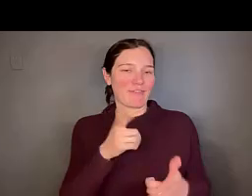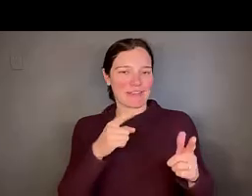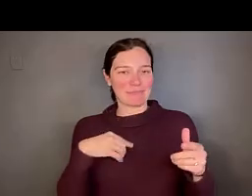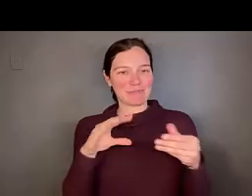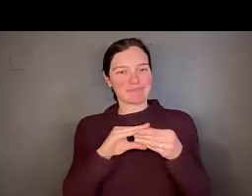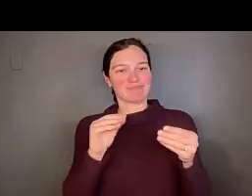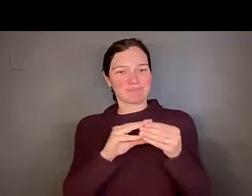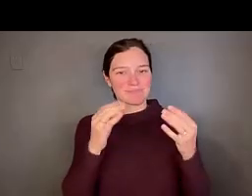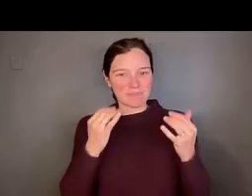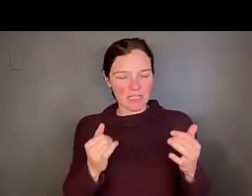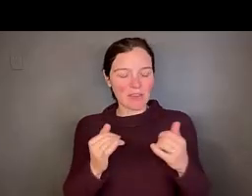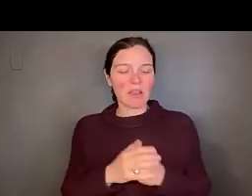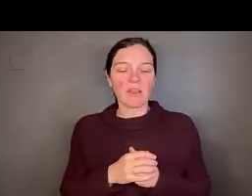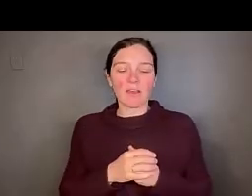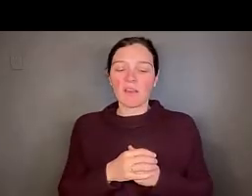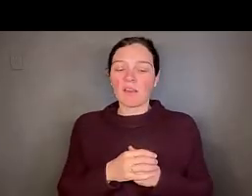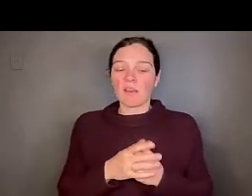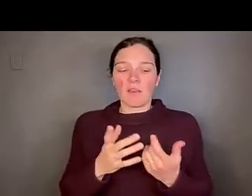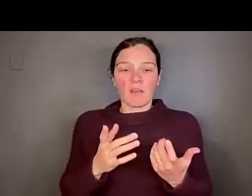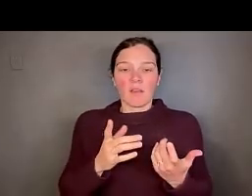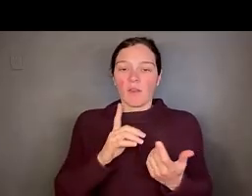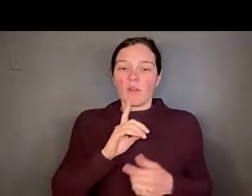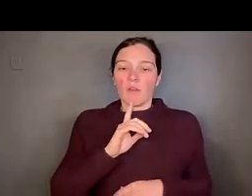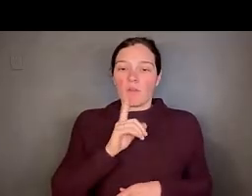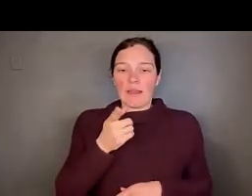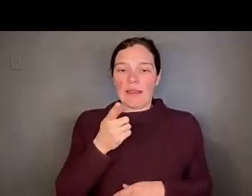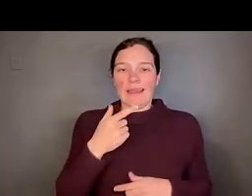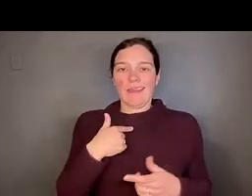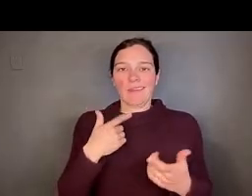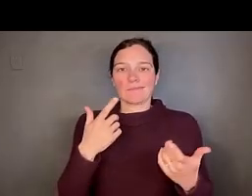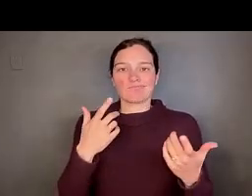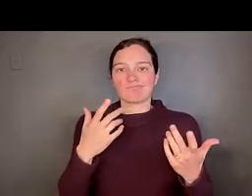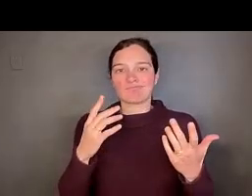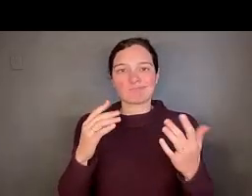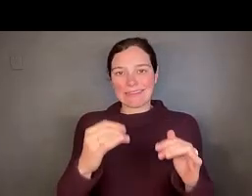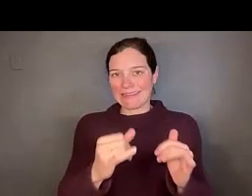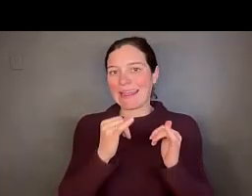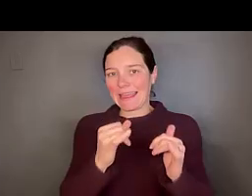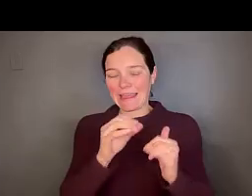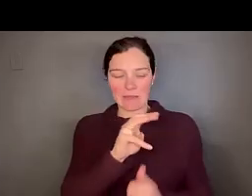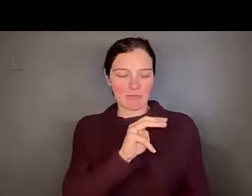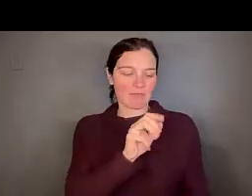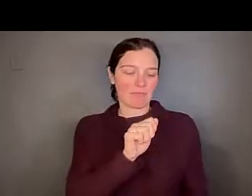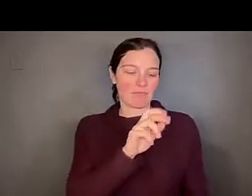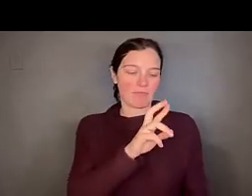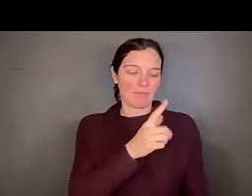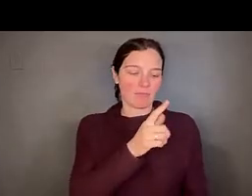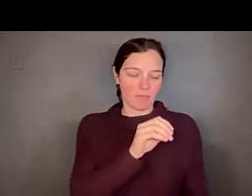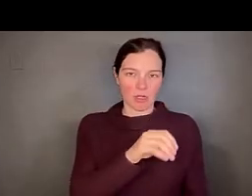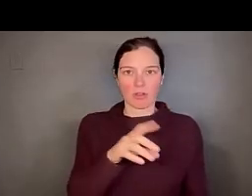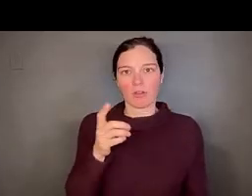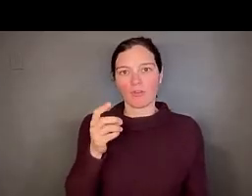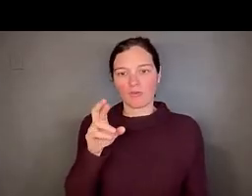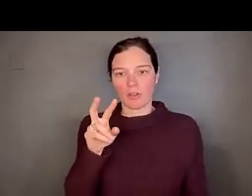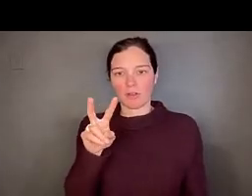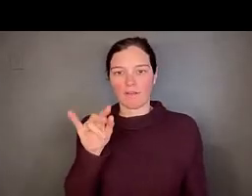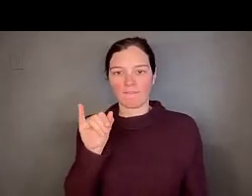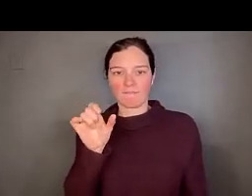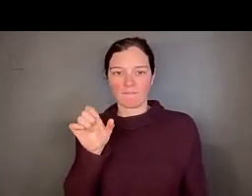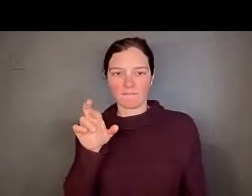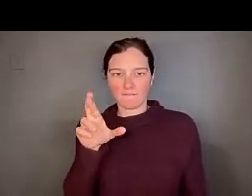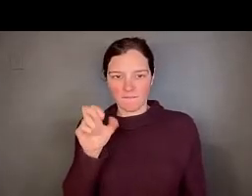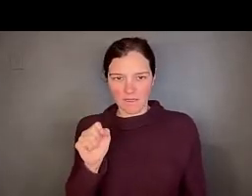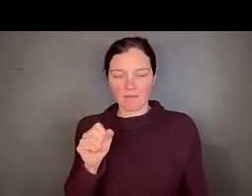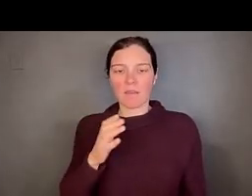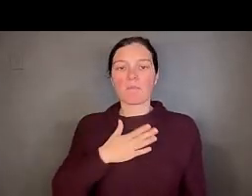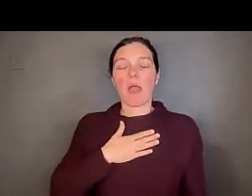today. Really just a big ditto on what both Margot and Dr. Visser said. My hospital serves